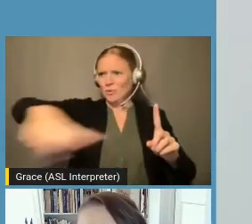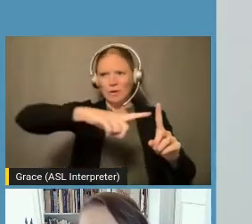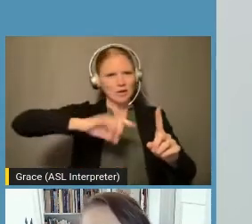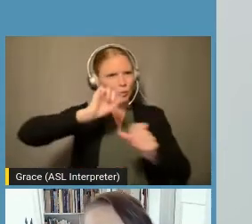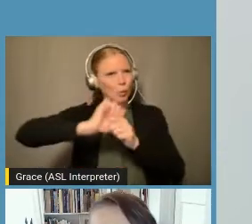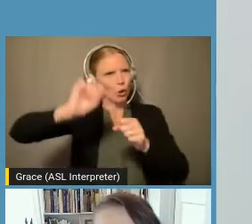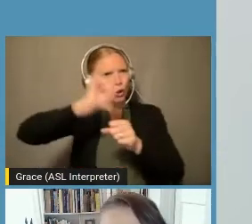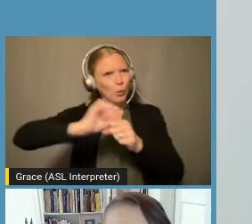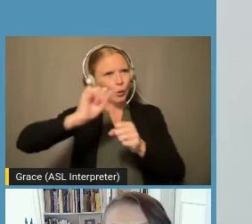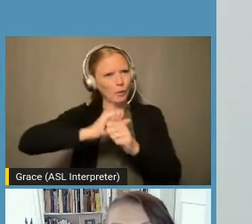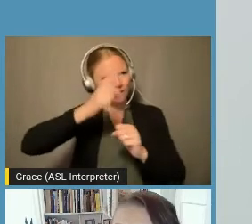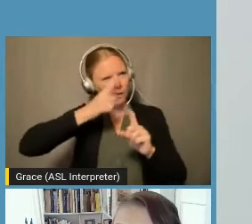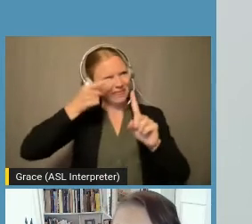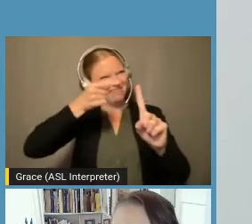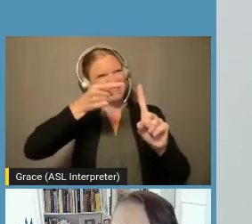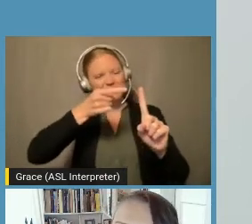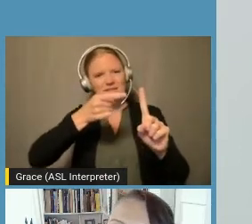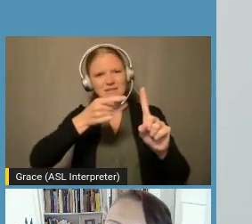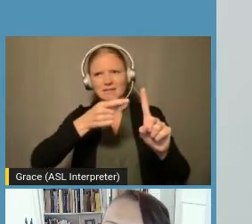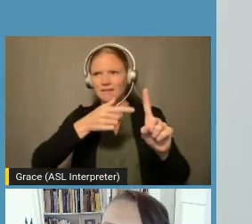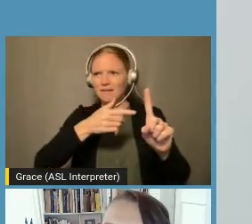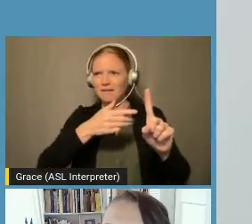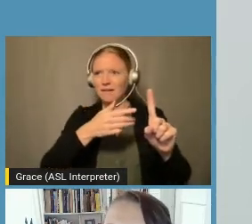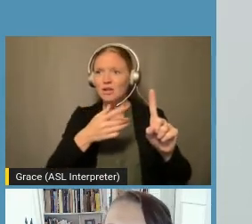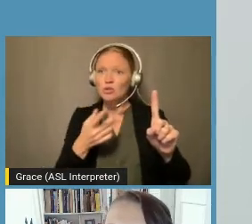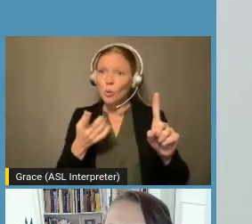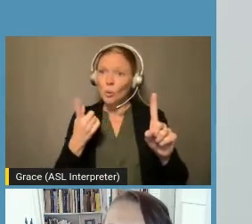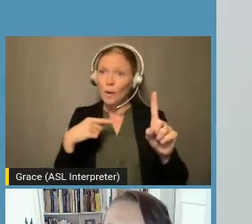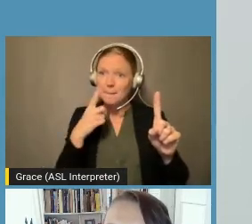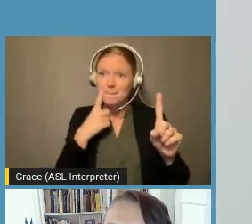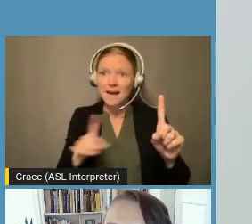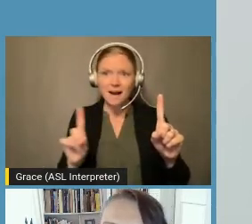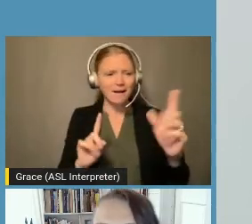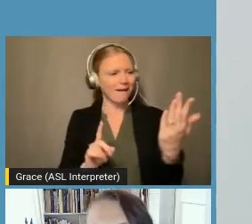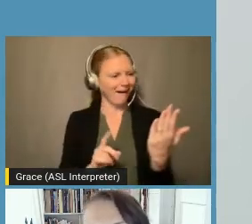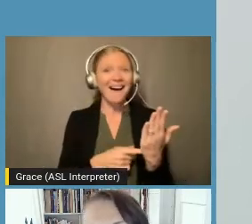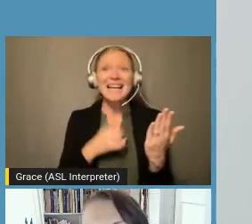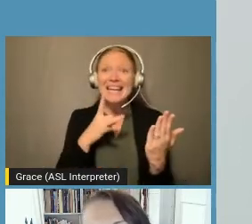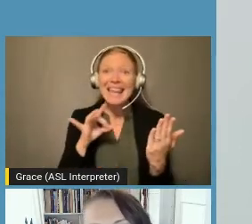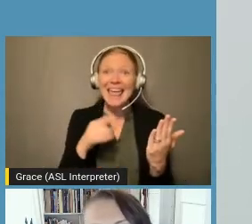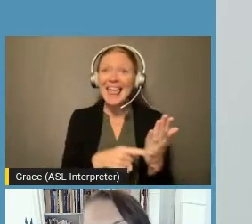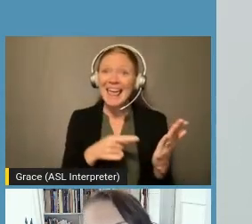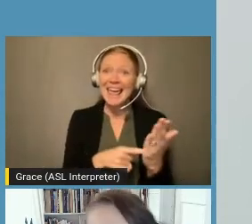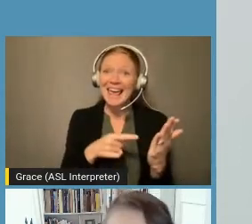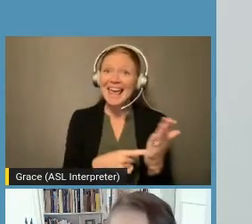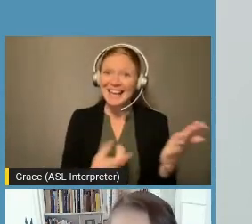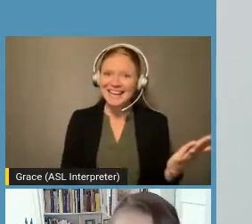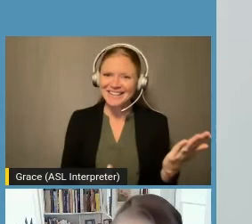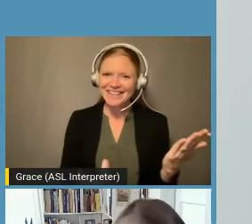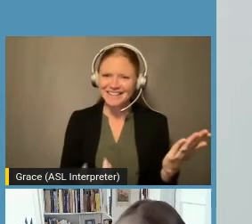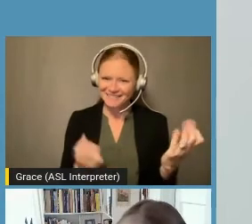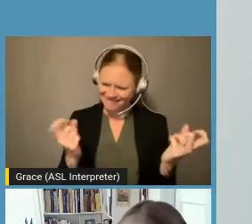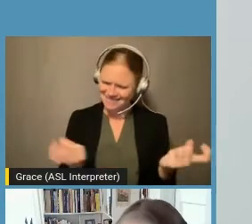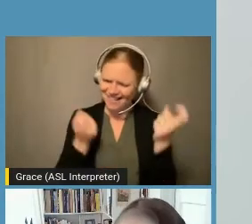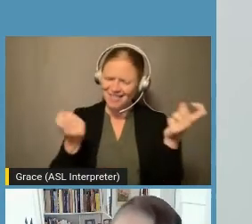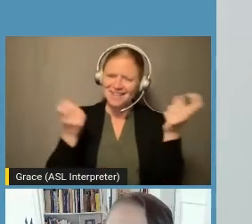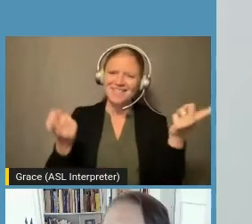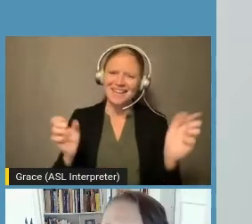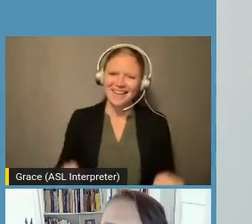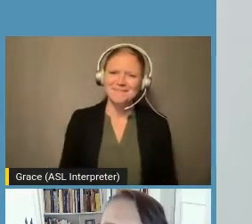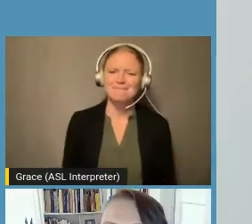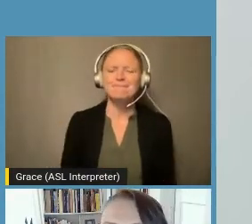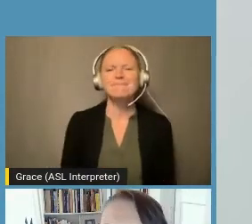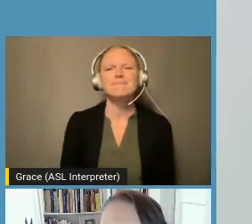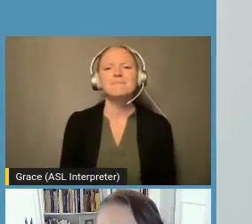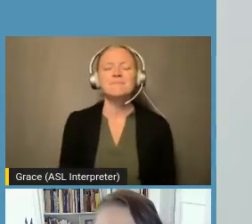back to is nice when you get there. It's a way to celebrate getting there. So